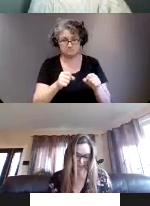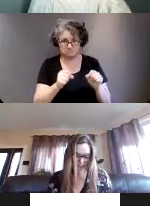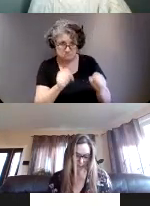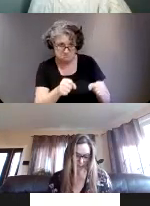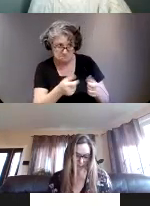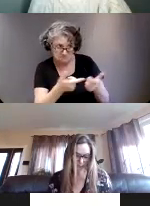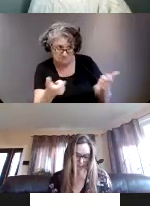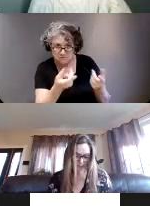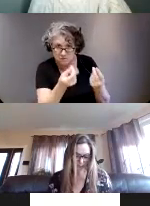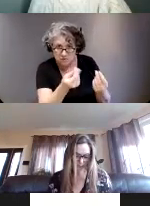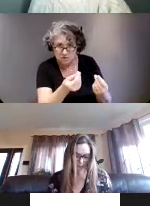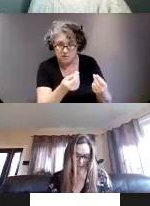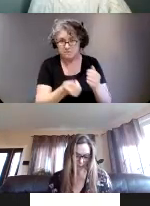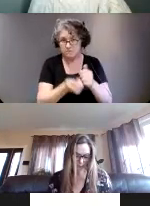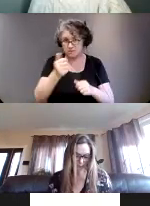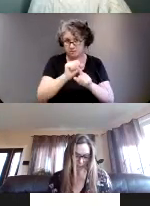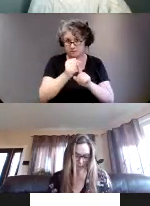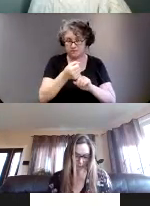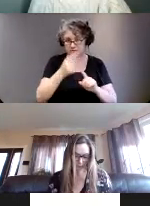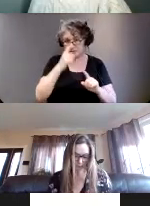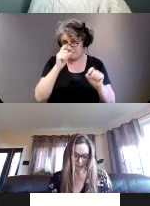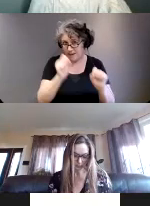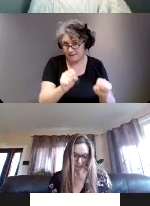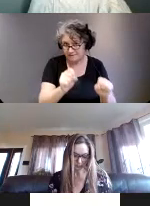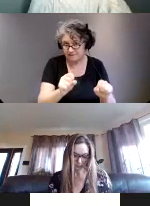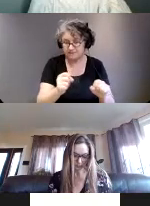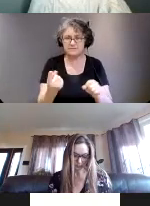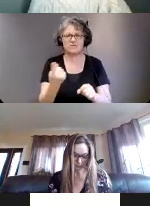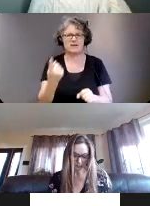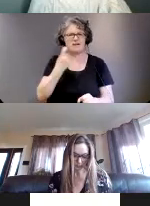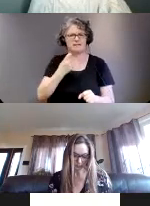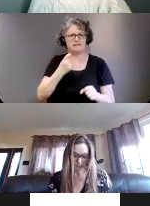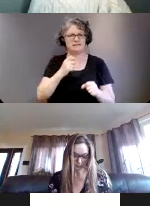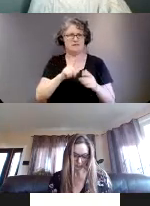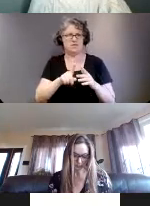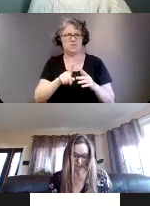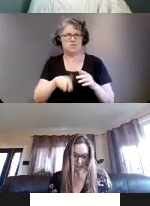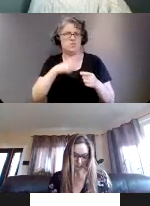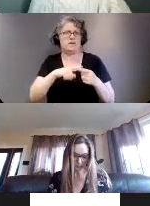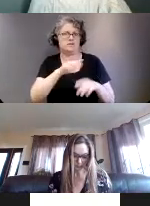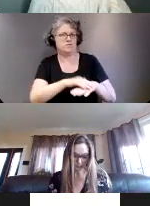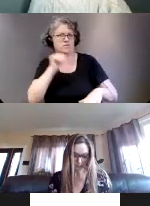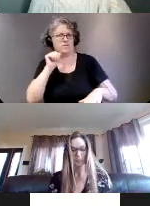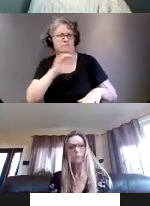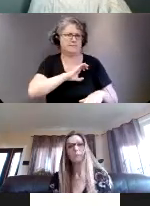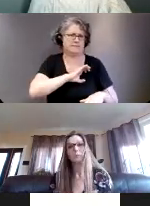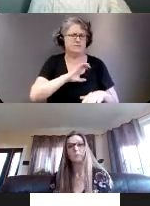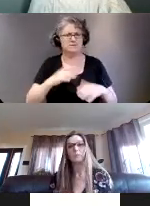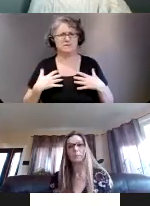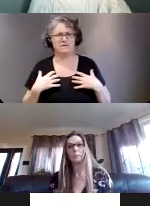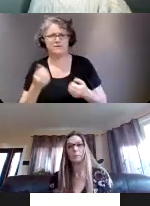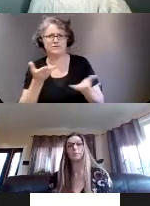cases where somebody's asking this, there hasn't been, it's not something where somebody is not having the capacity to make